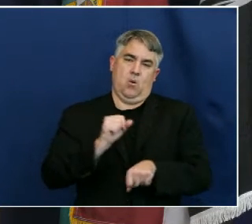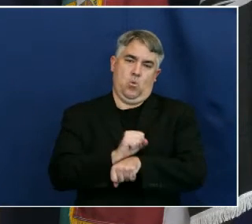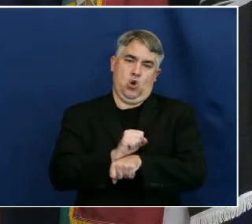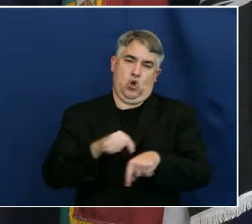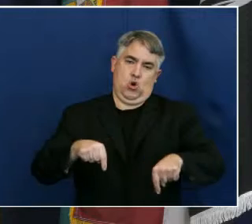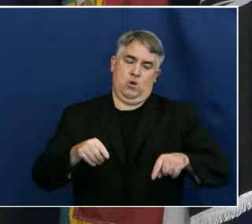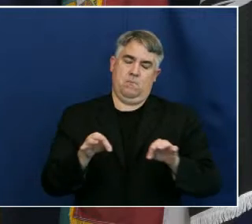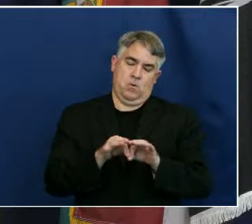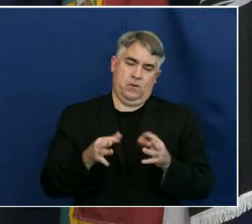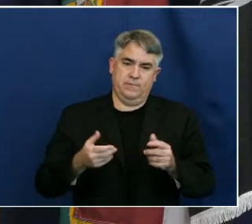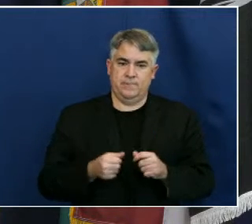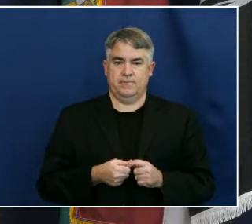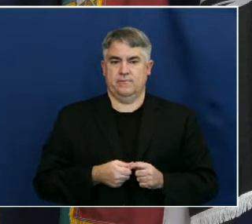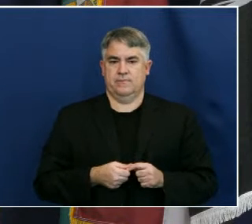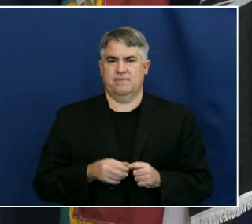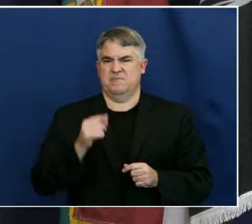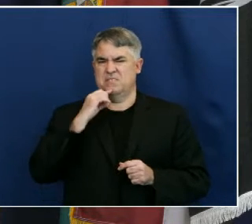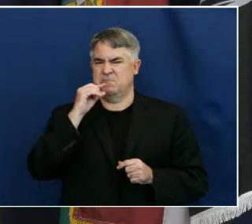total.